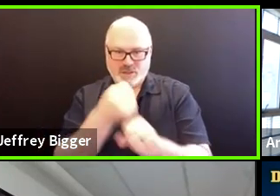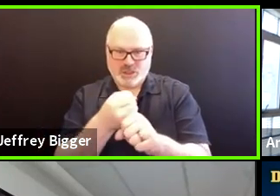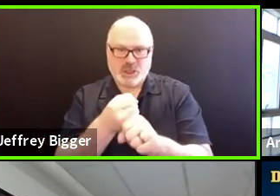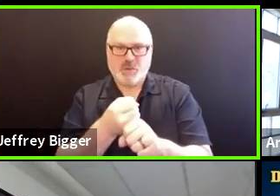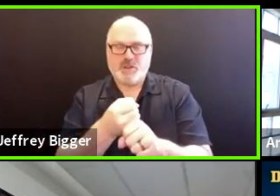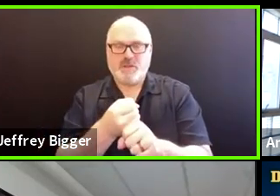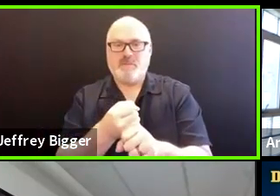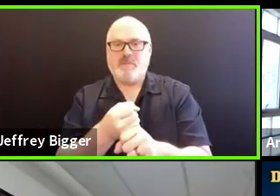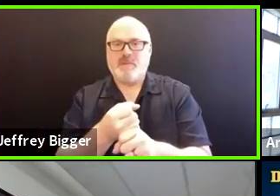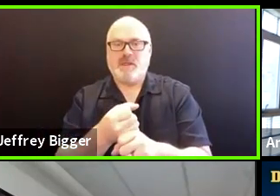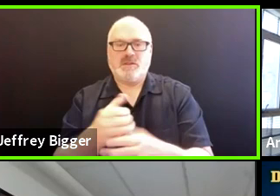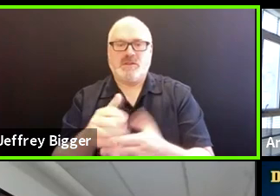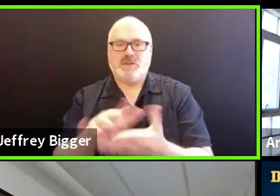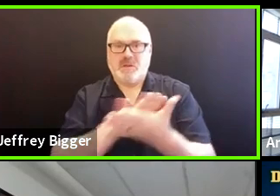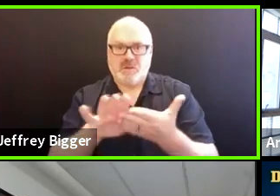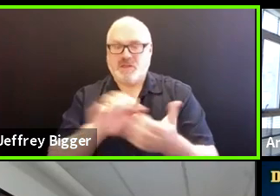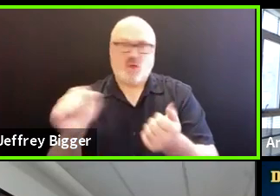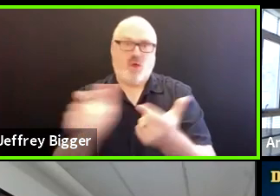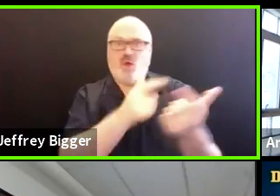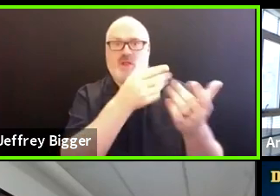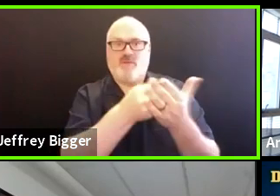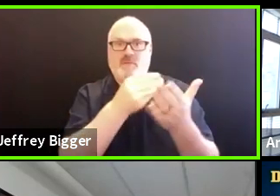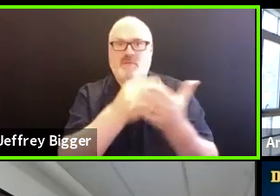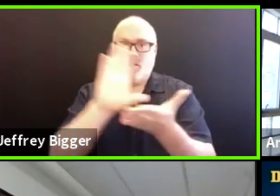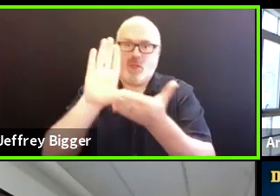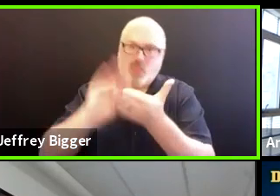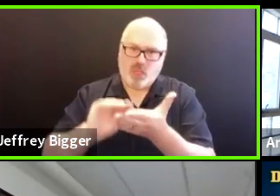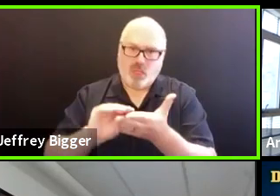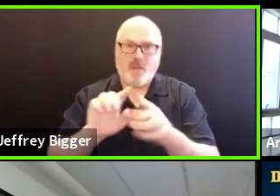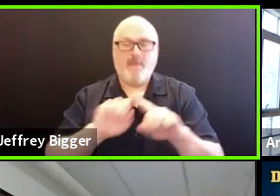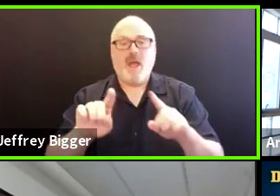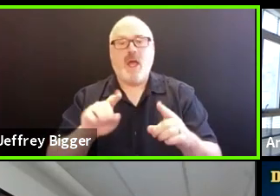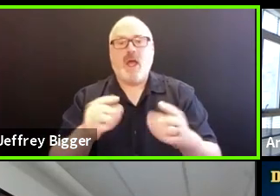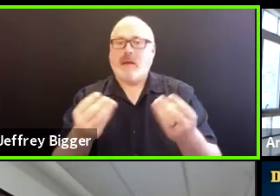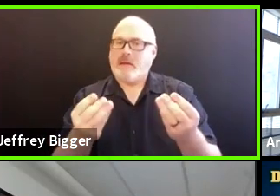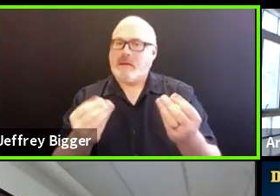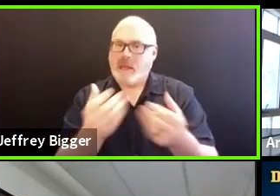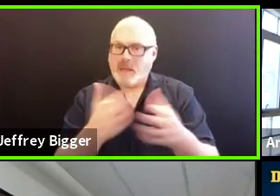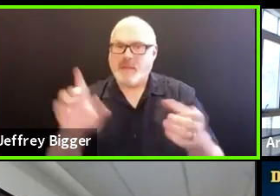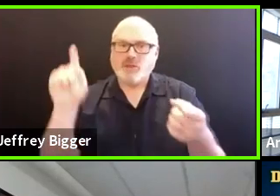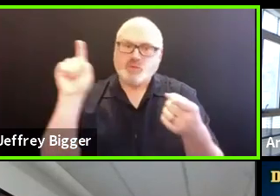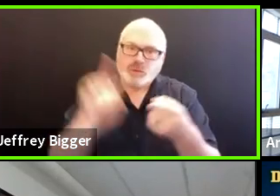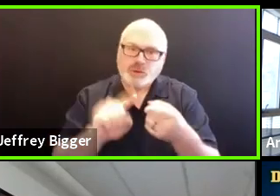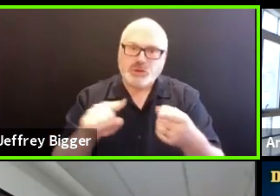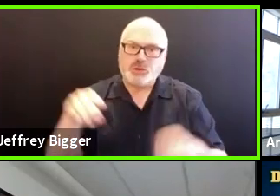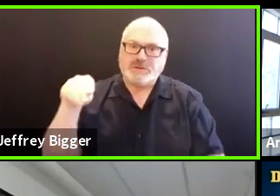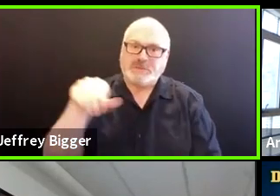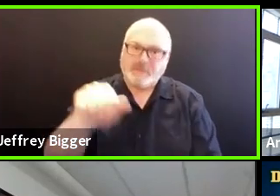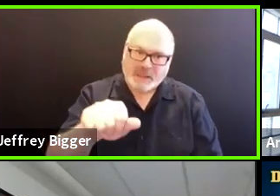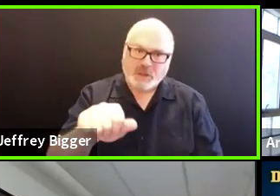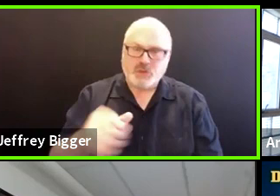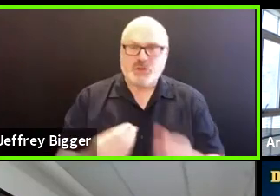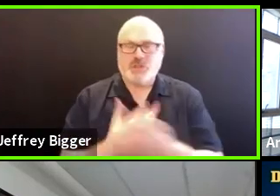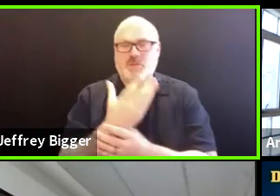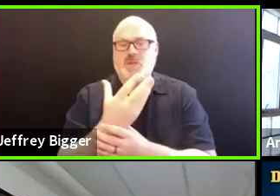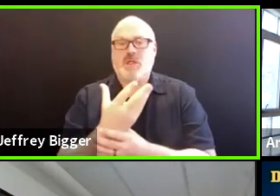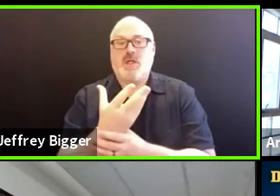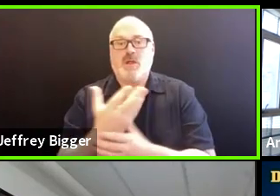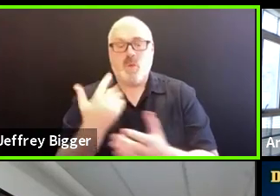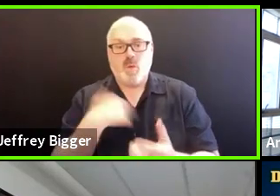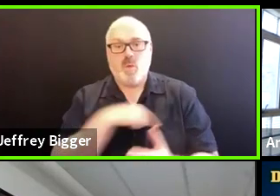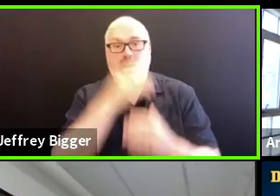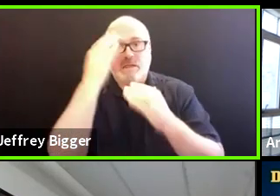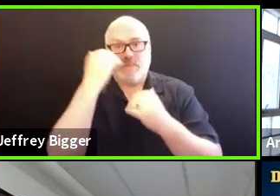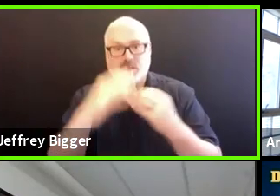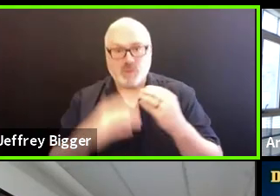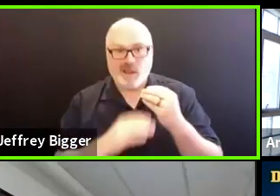all of our fiscal 20 surplus. However, campus stepped up and reduced expenditures this spring such that we actually expect to